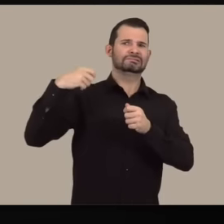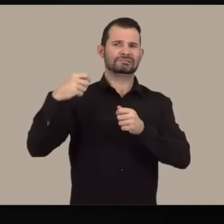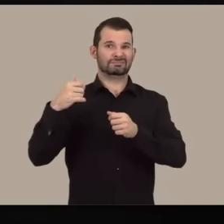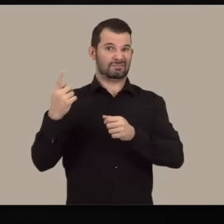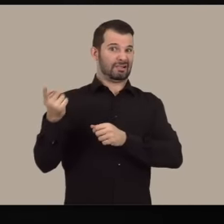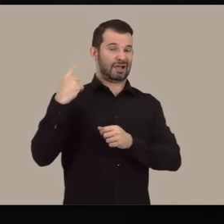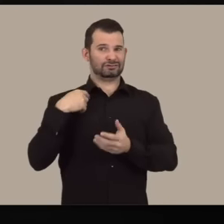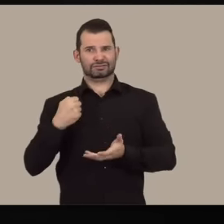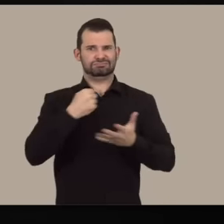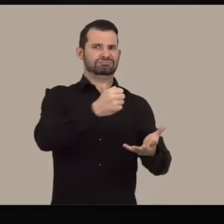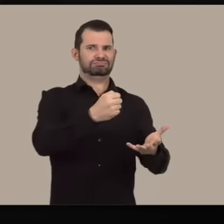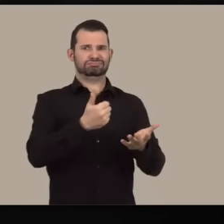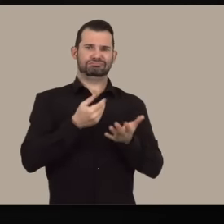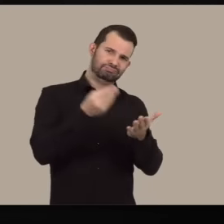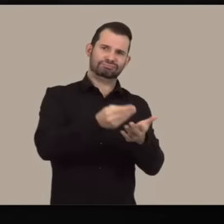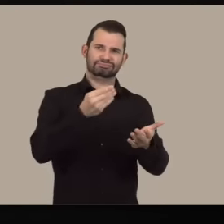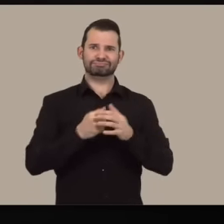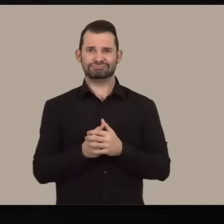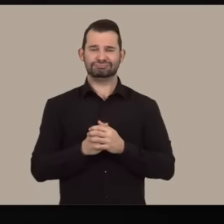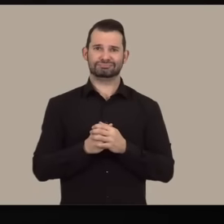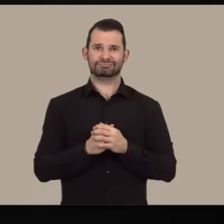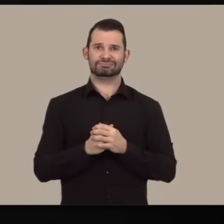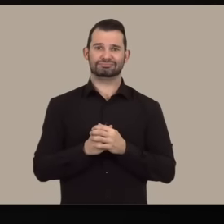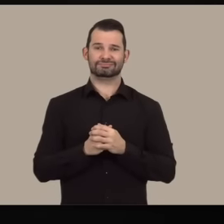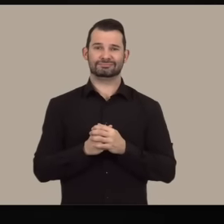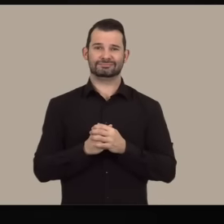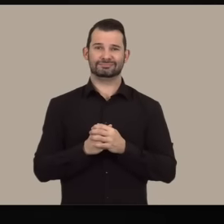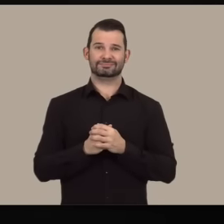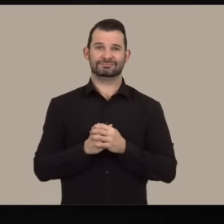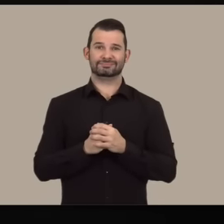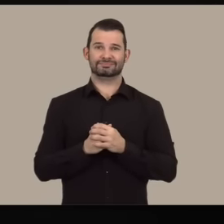market 10 big-budget feature films last year.